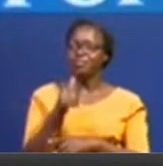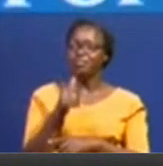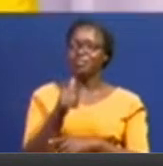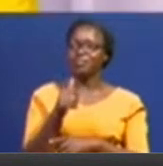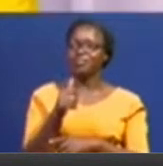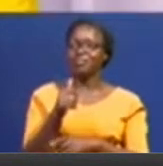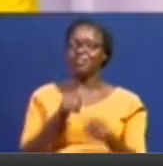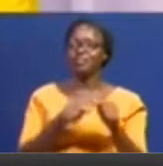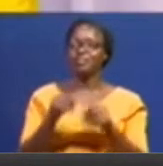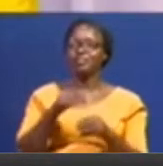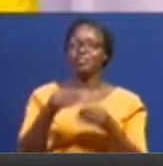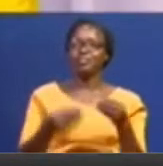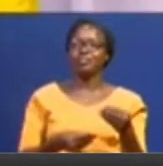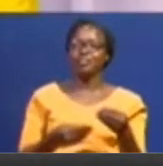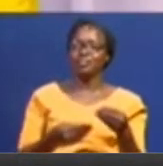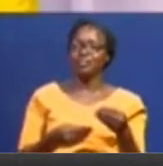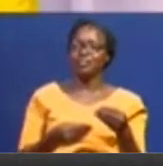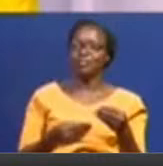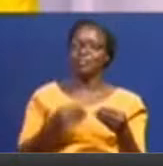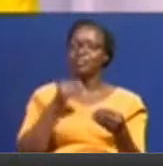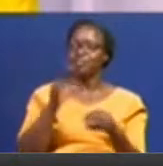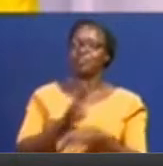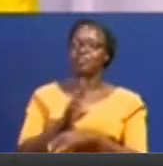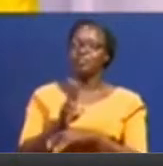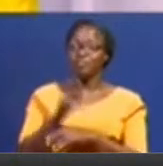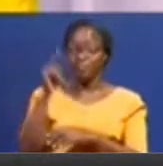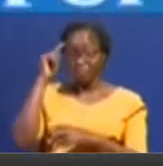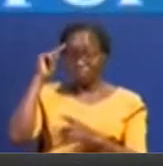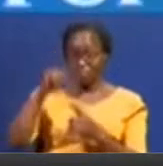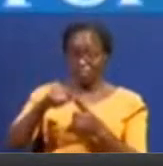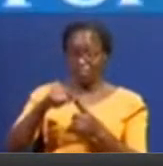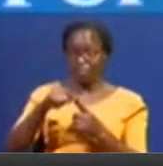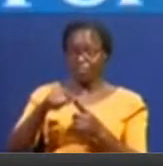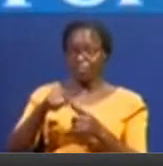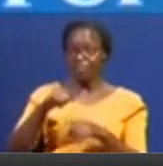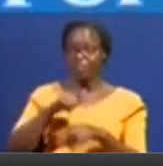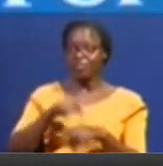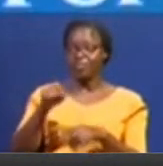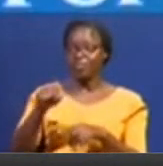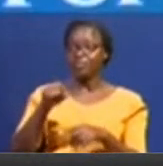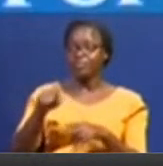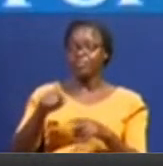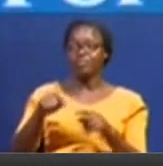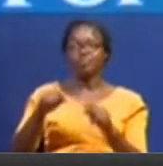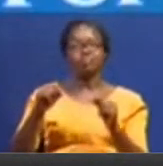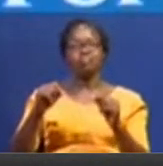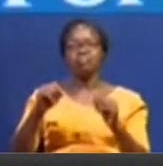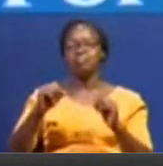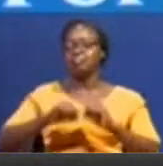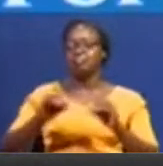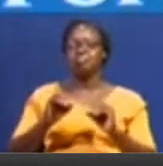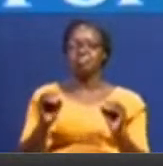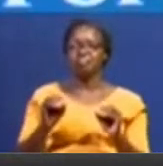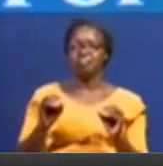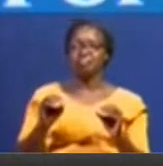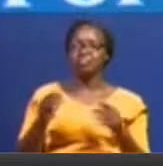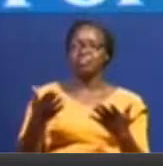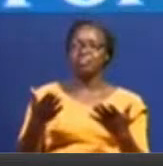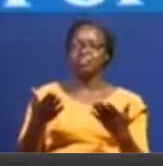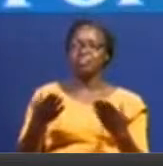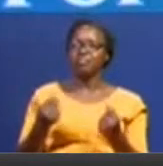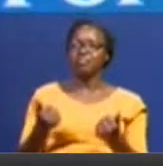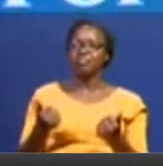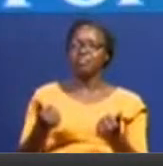dishonored check. The check was not supposed to have been used for that purpose, because at that time we already had a disagreement on how to